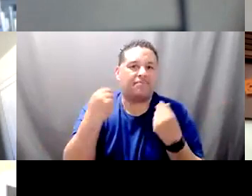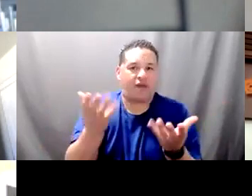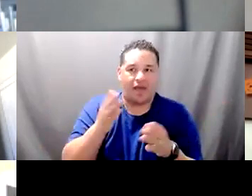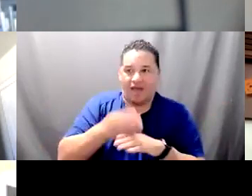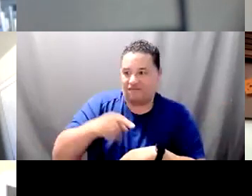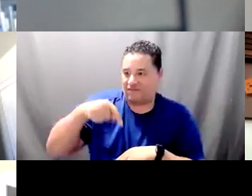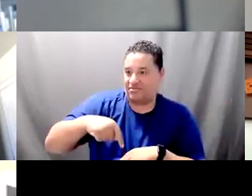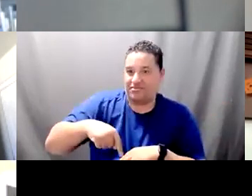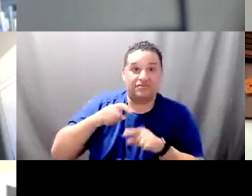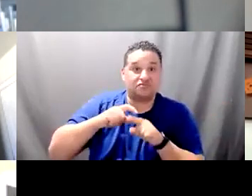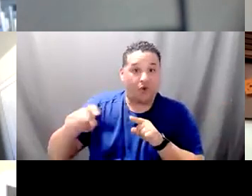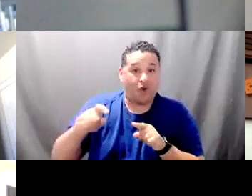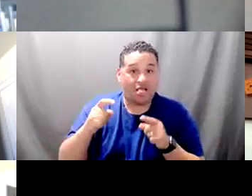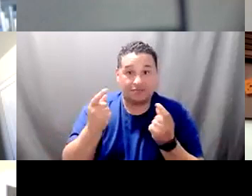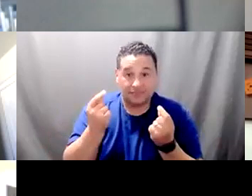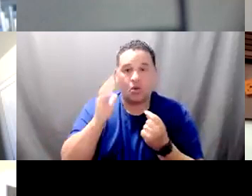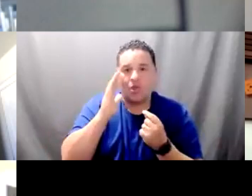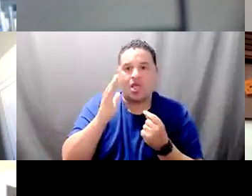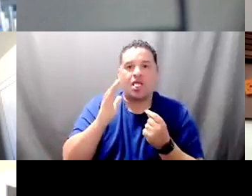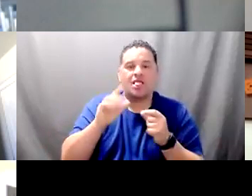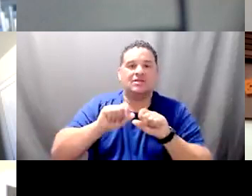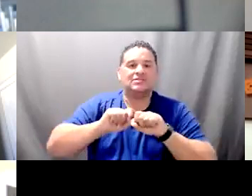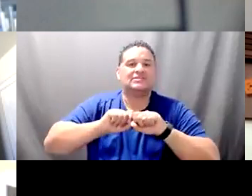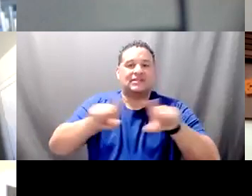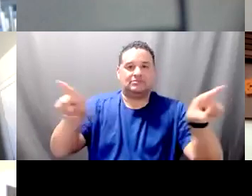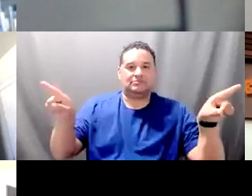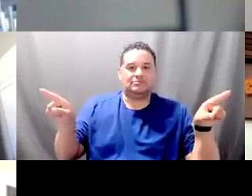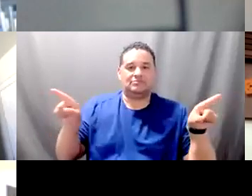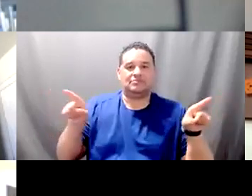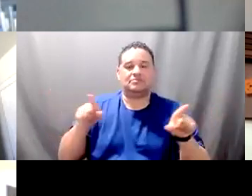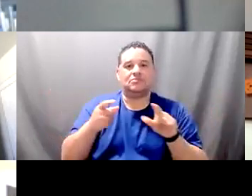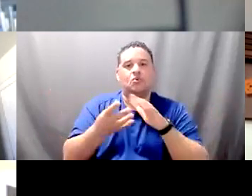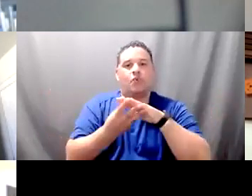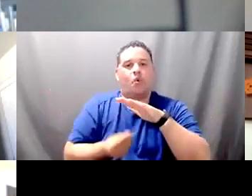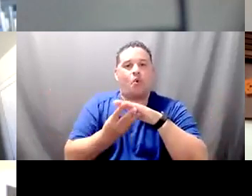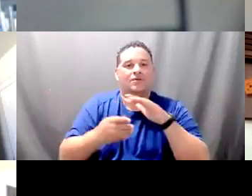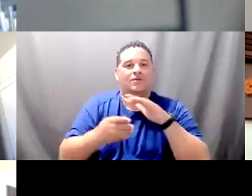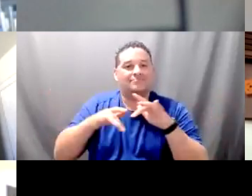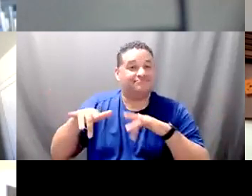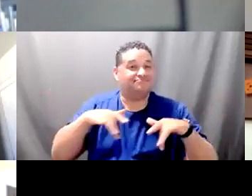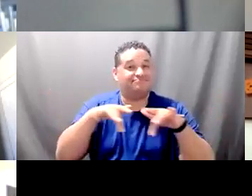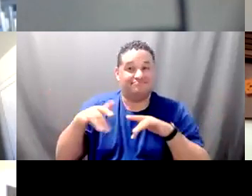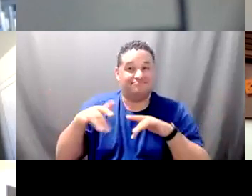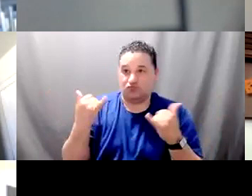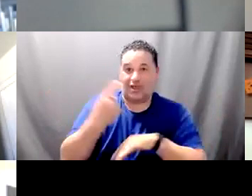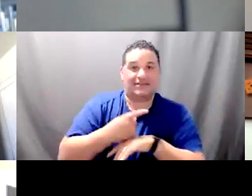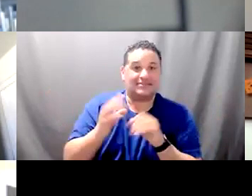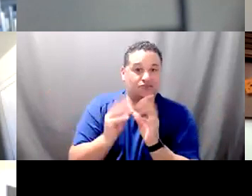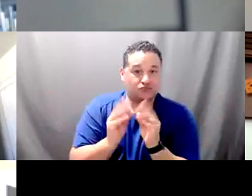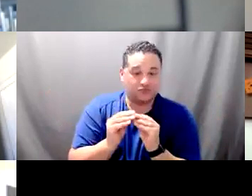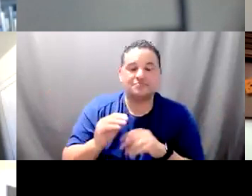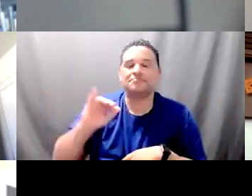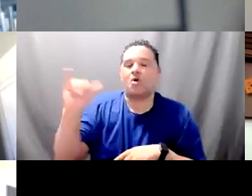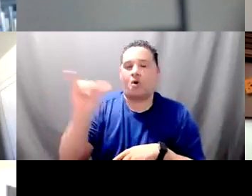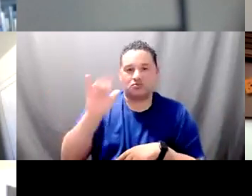call. We will be sending out a recording of today's session. We'll also